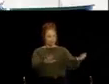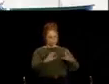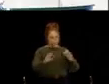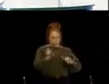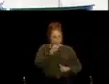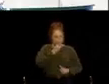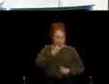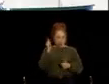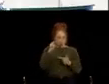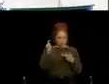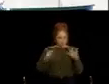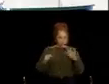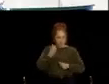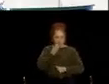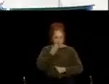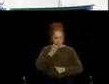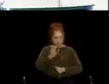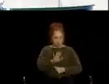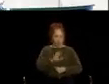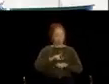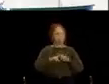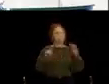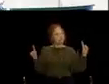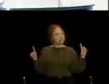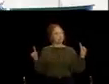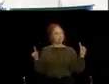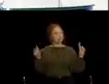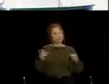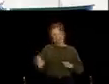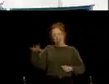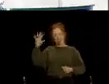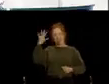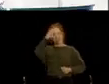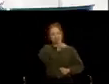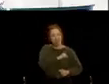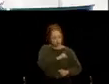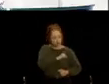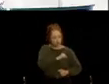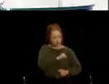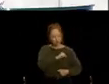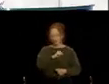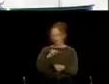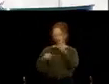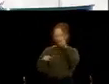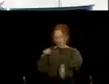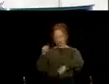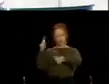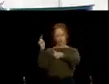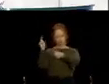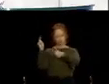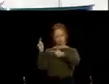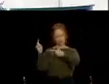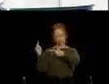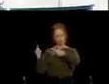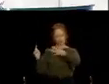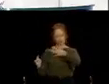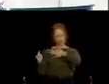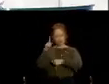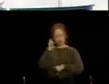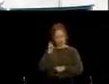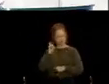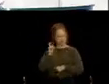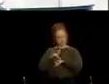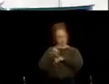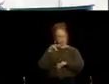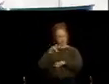those things, right? But it was really just the assumption that there was so many things we wouldn't be able to do just because we were born